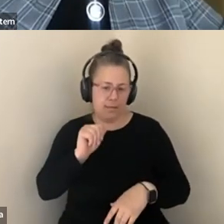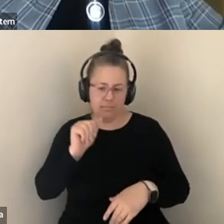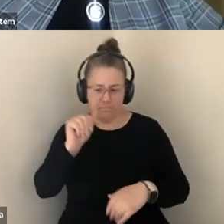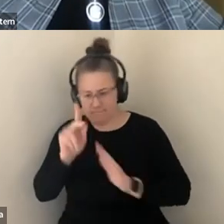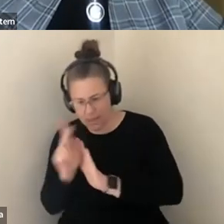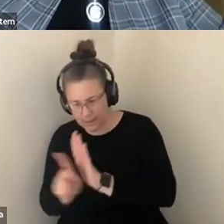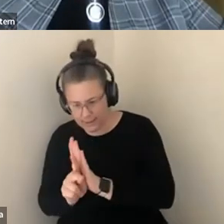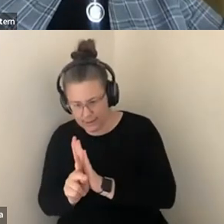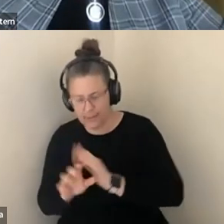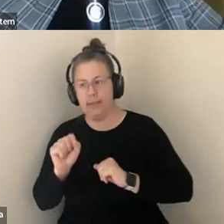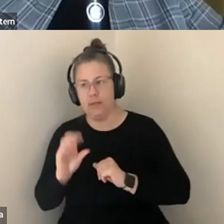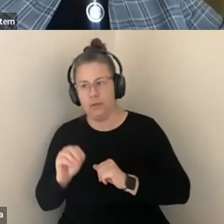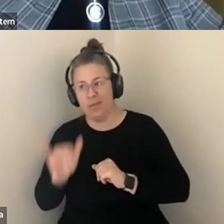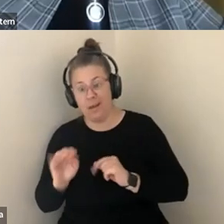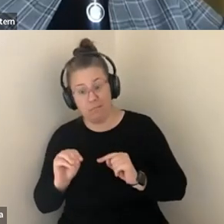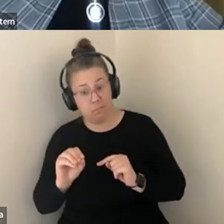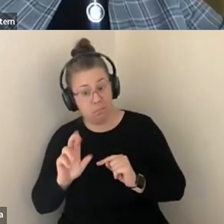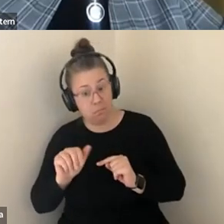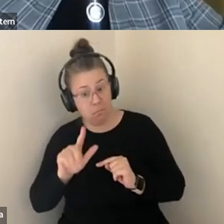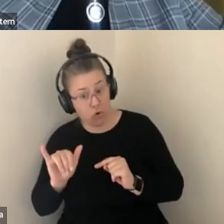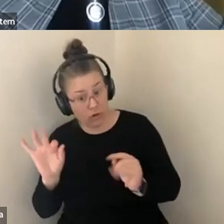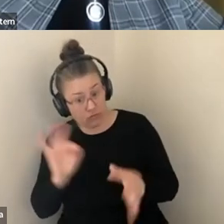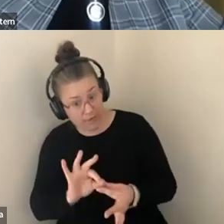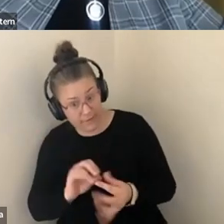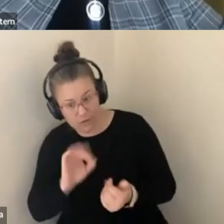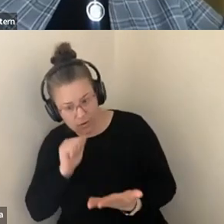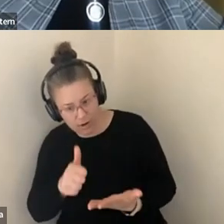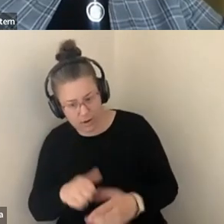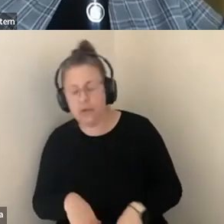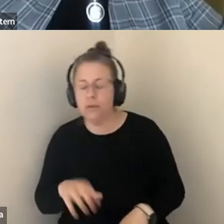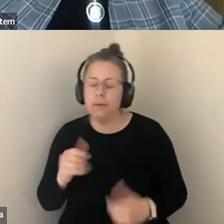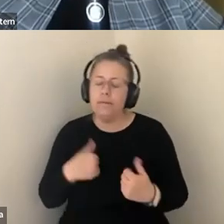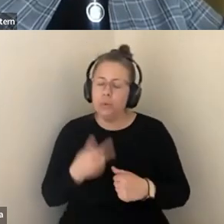So two questions sort of centering around this idea of screening out of existence